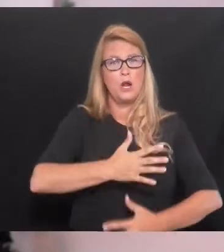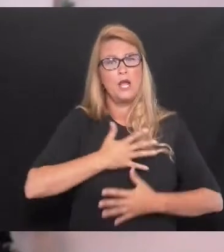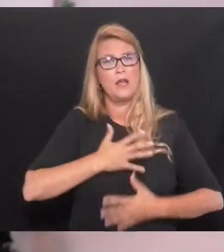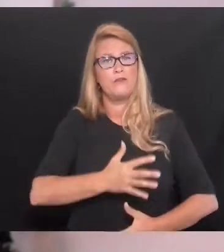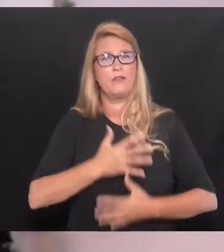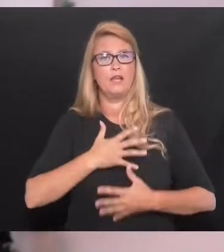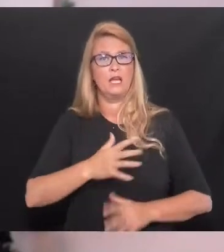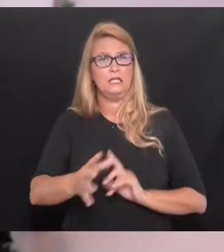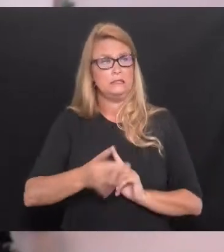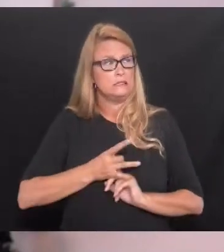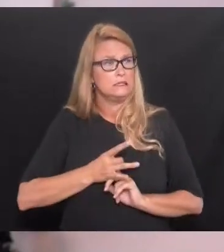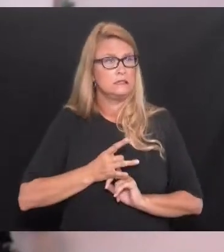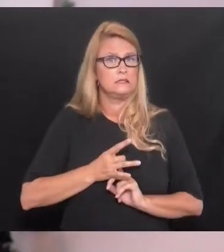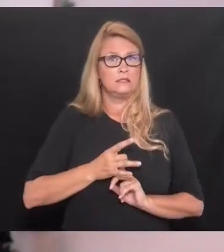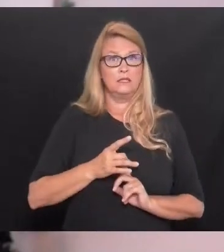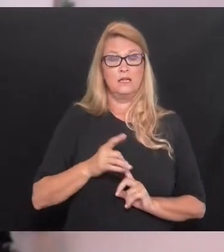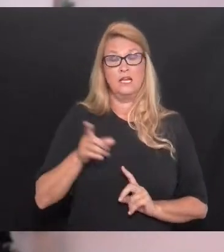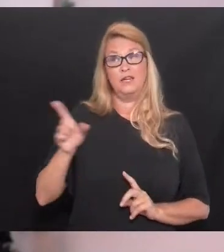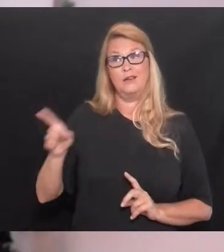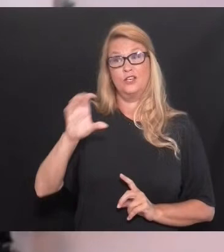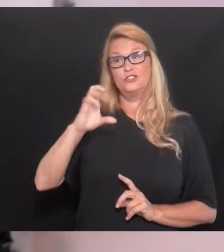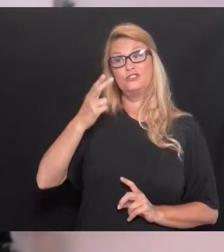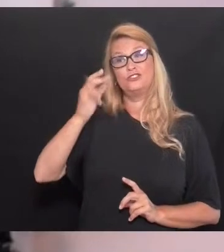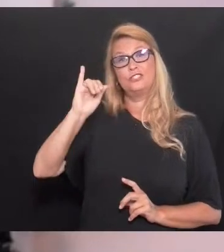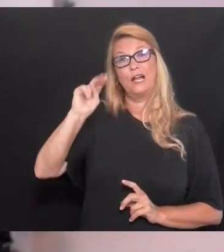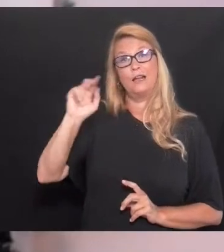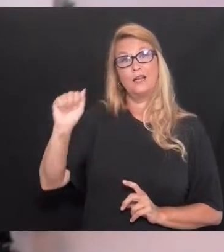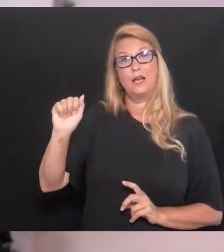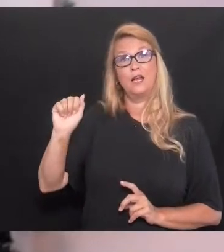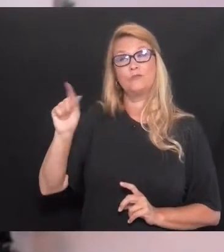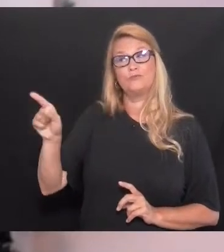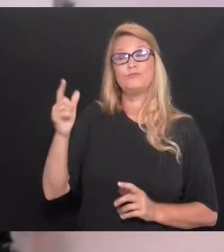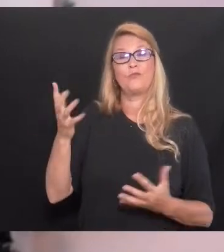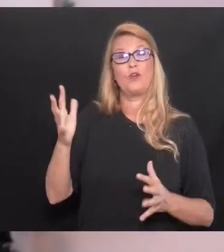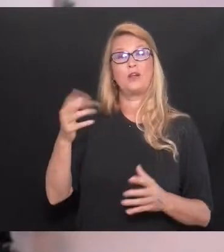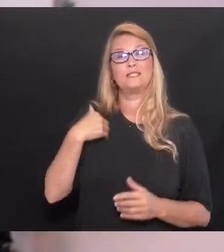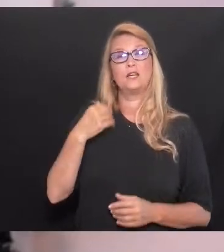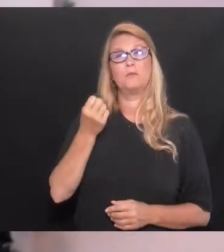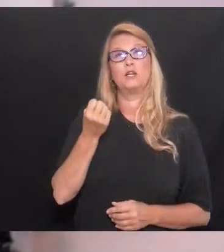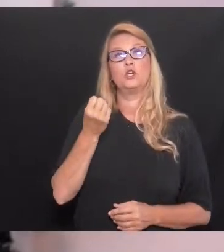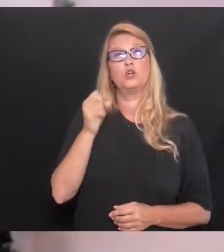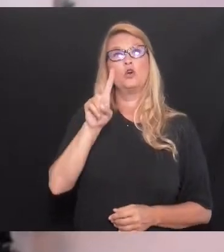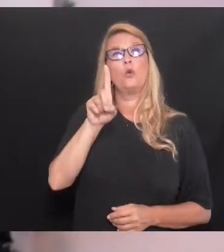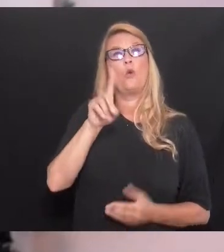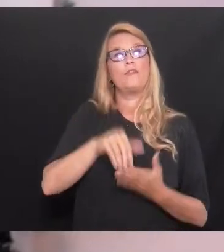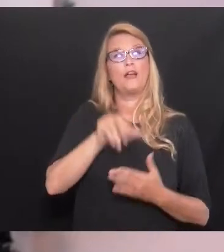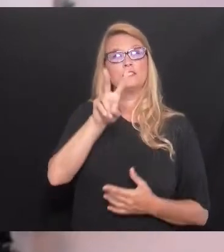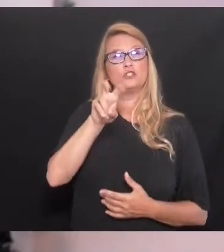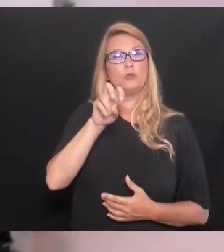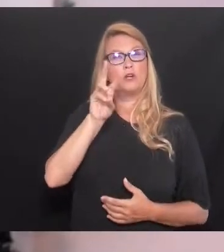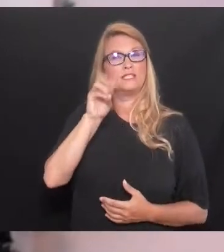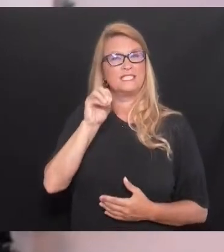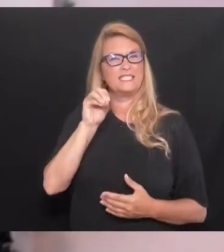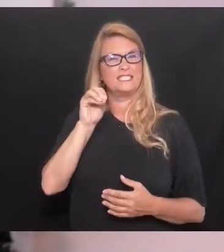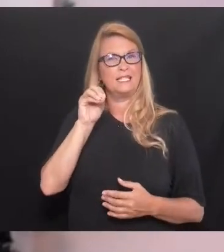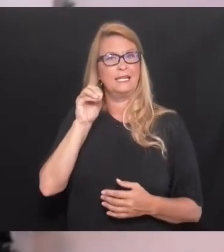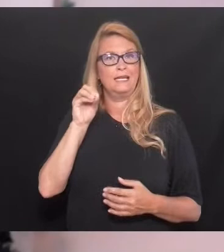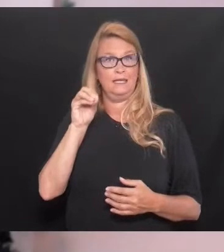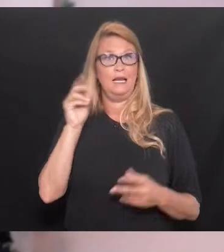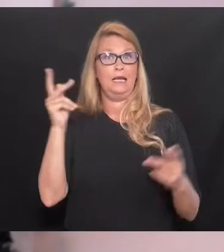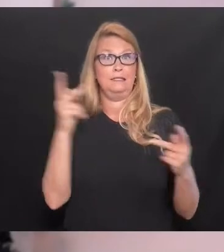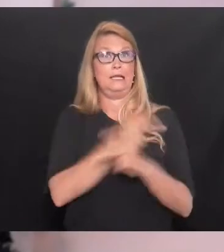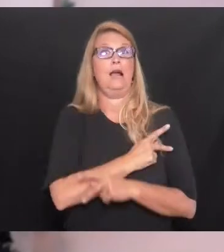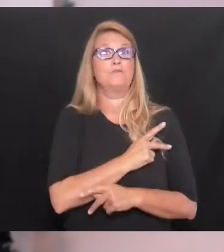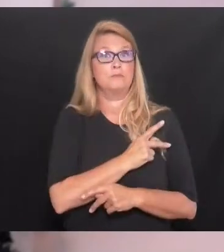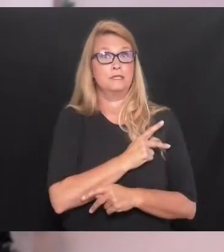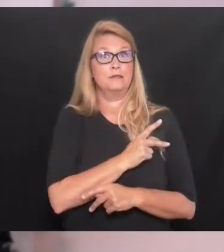A study from China demonstrated that there was about 1,260 times more virus in the